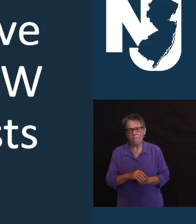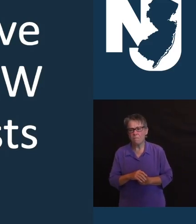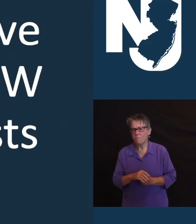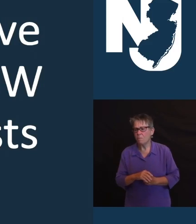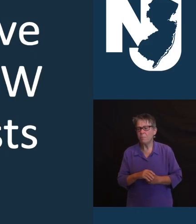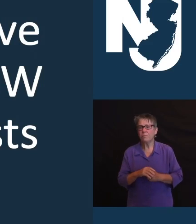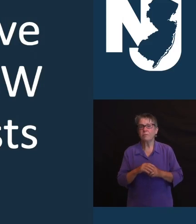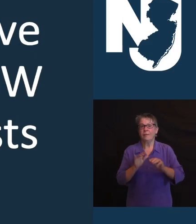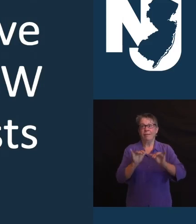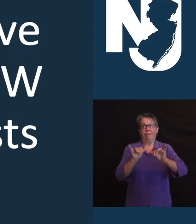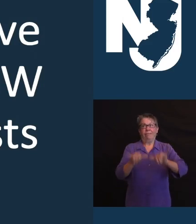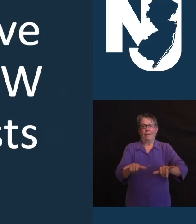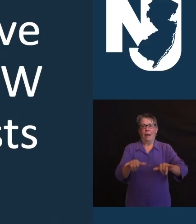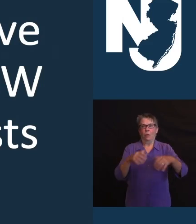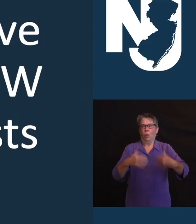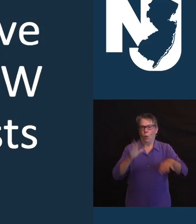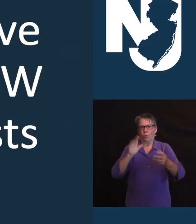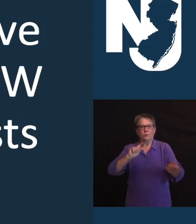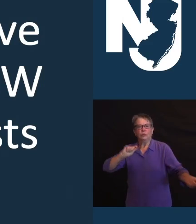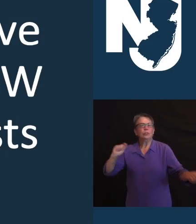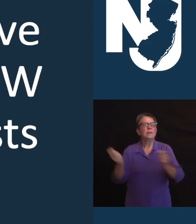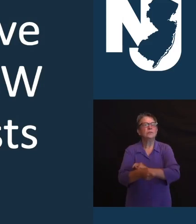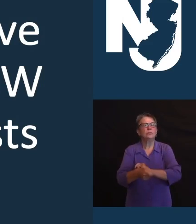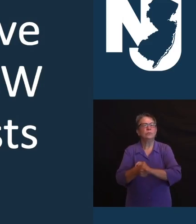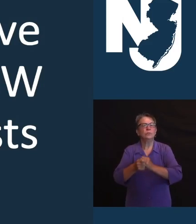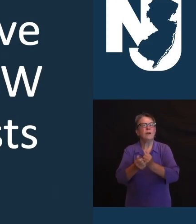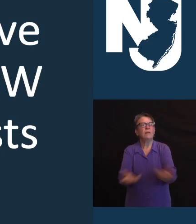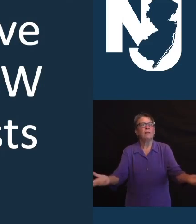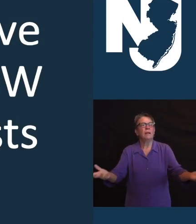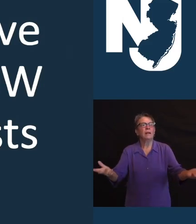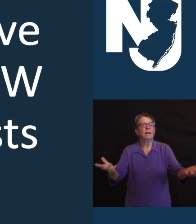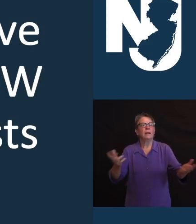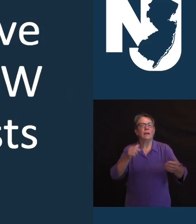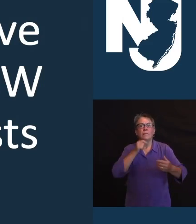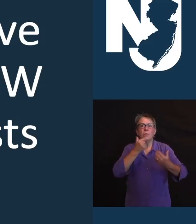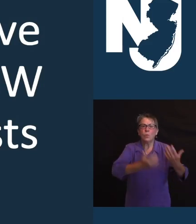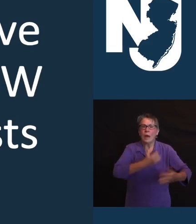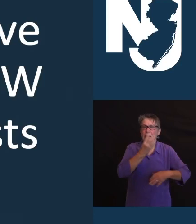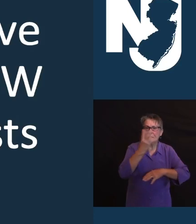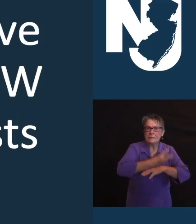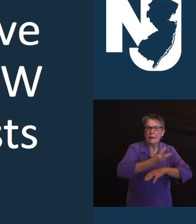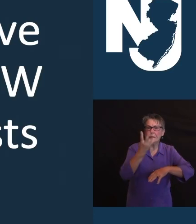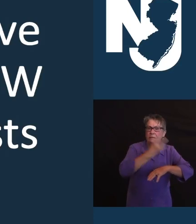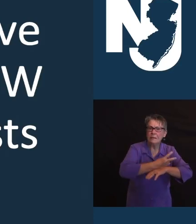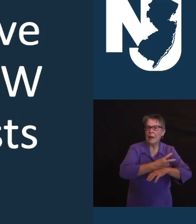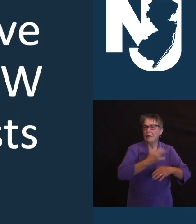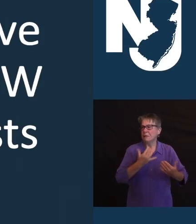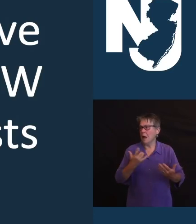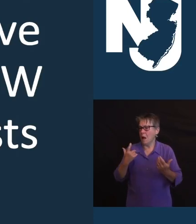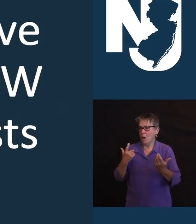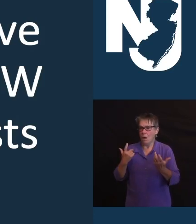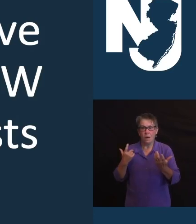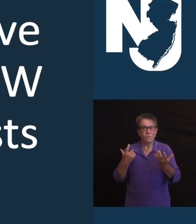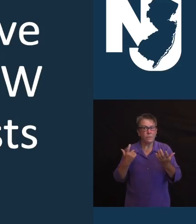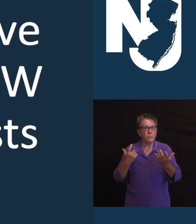do the math, it's just shy of doubling our daily testing capacity for about 12